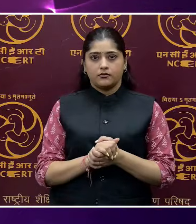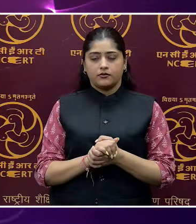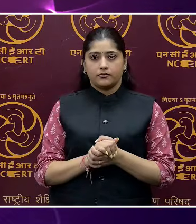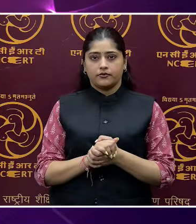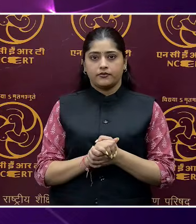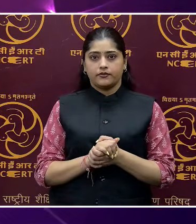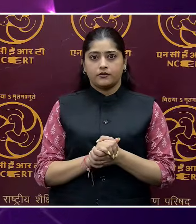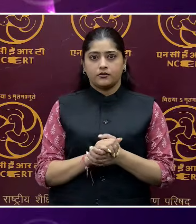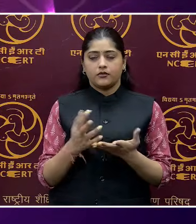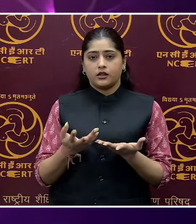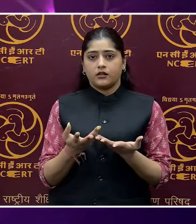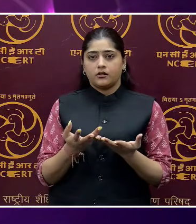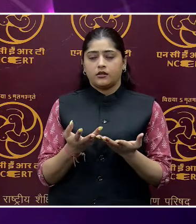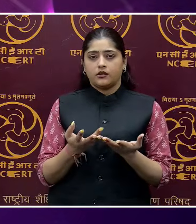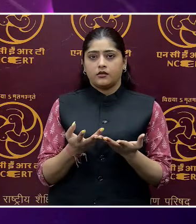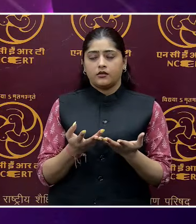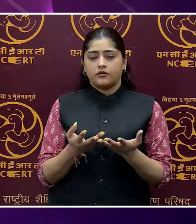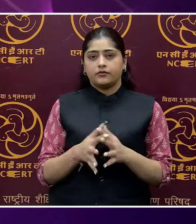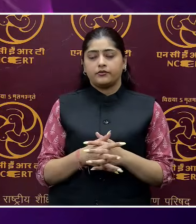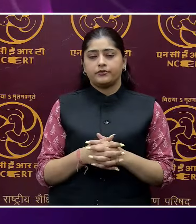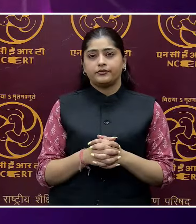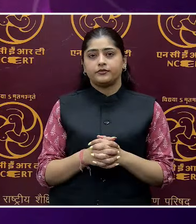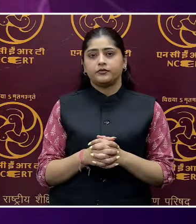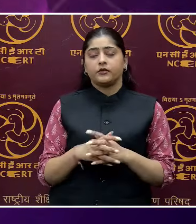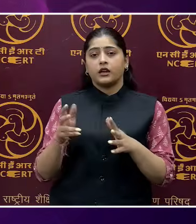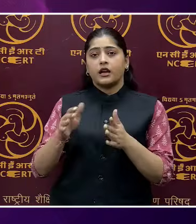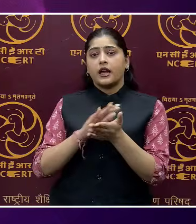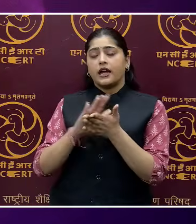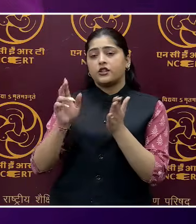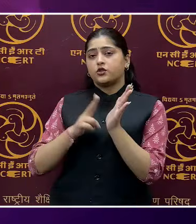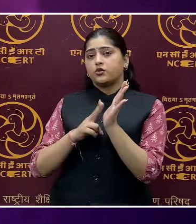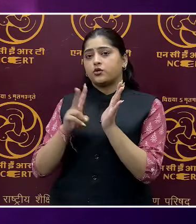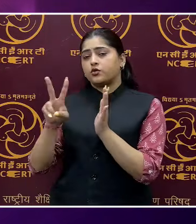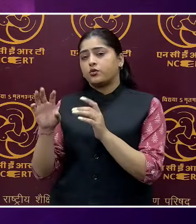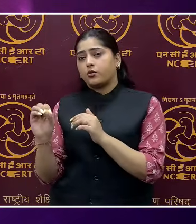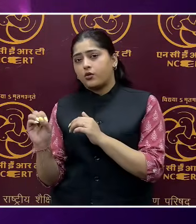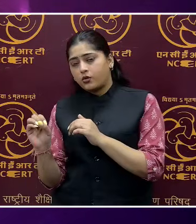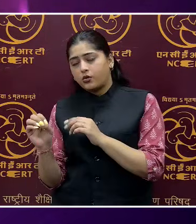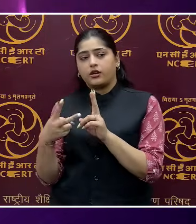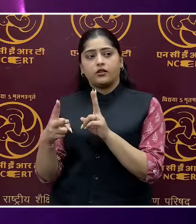of the following is an example of solid state? Hydrogen, argon, oil and ice.